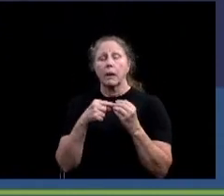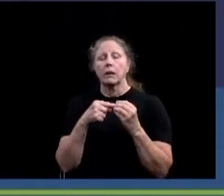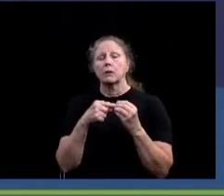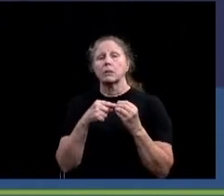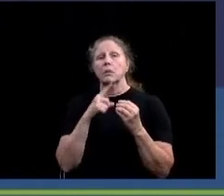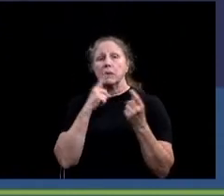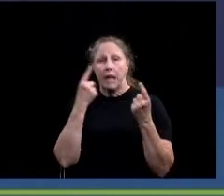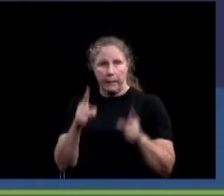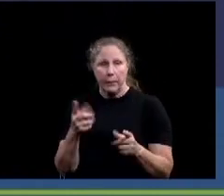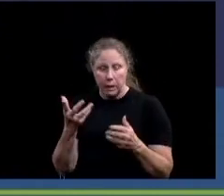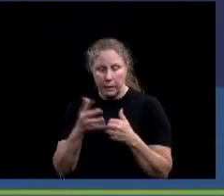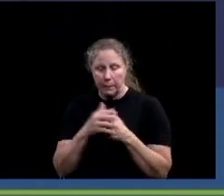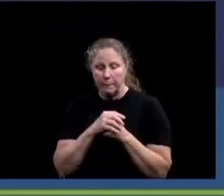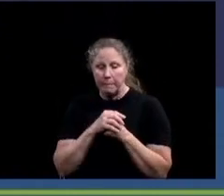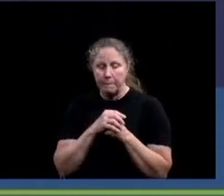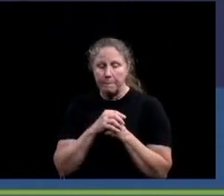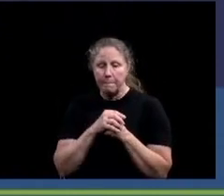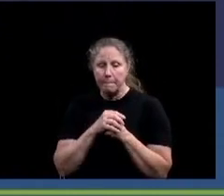We're